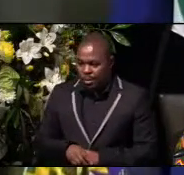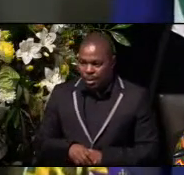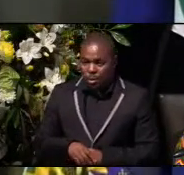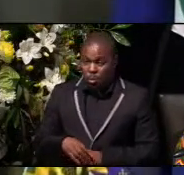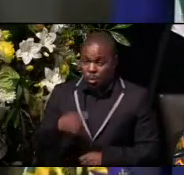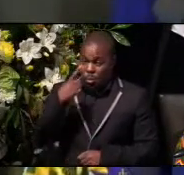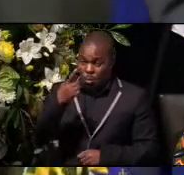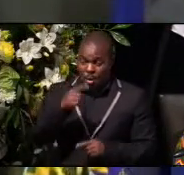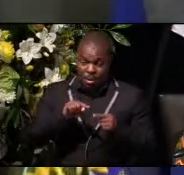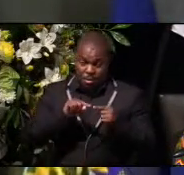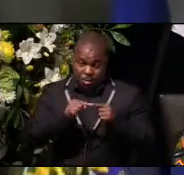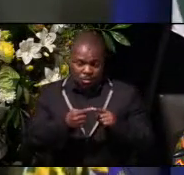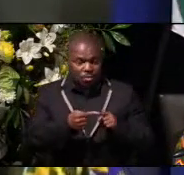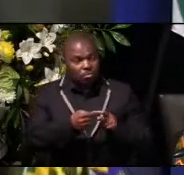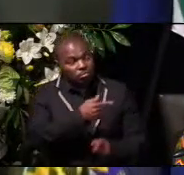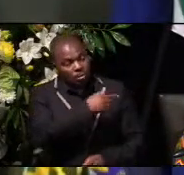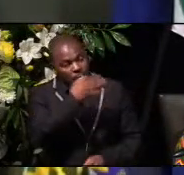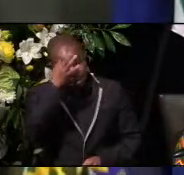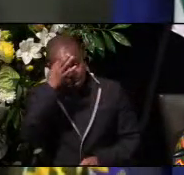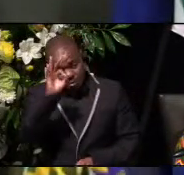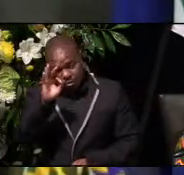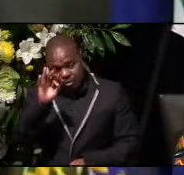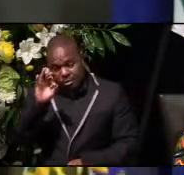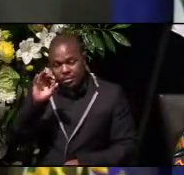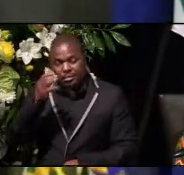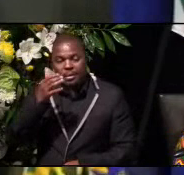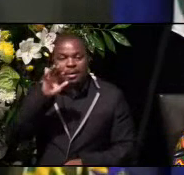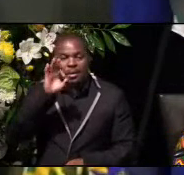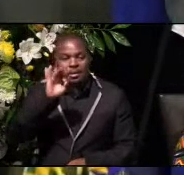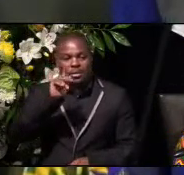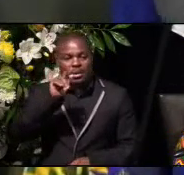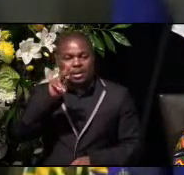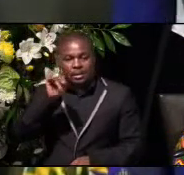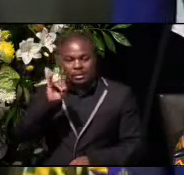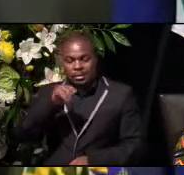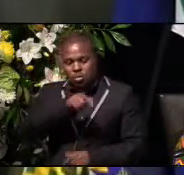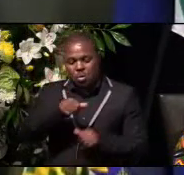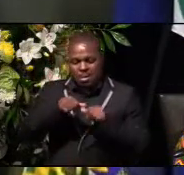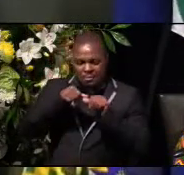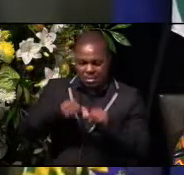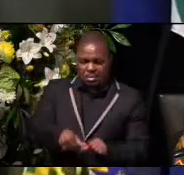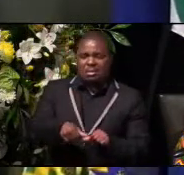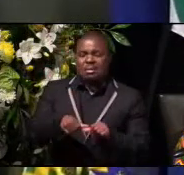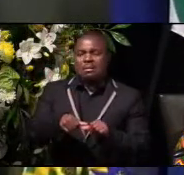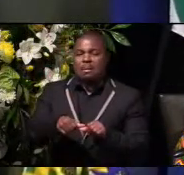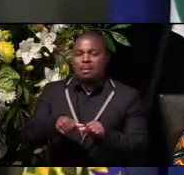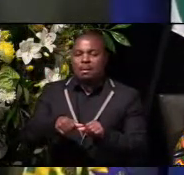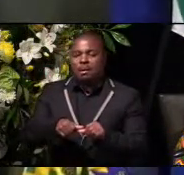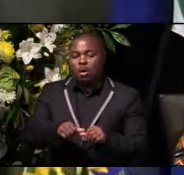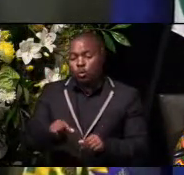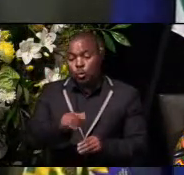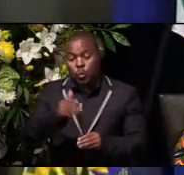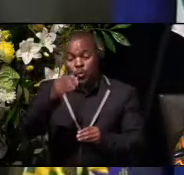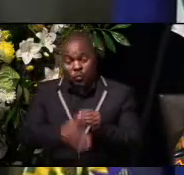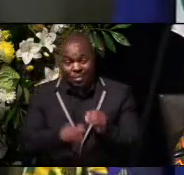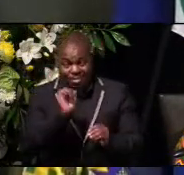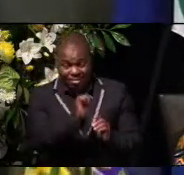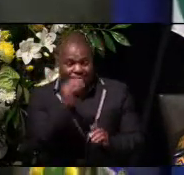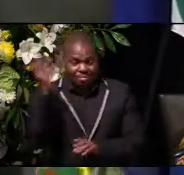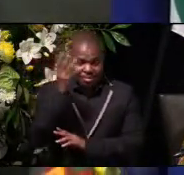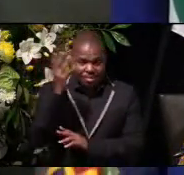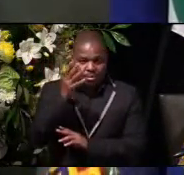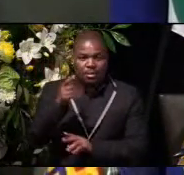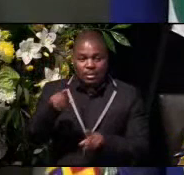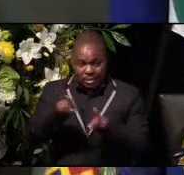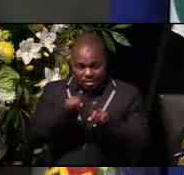point which Professor uh emphasized a lot at the end of his presentation which I want to